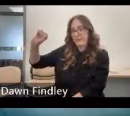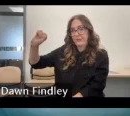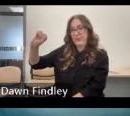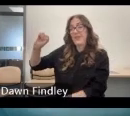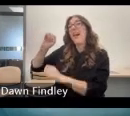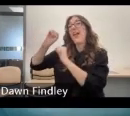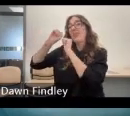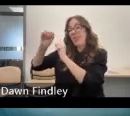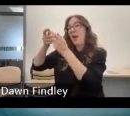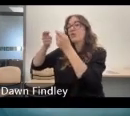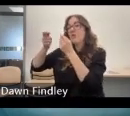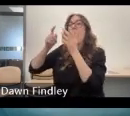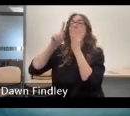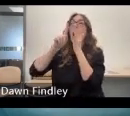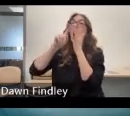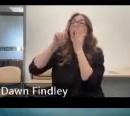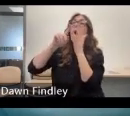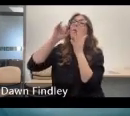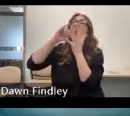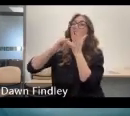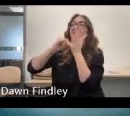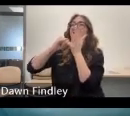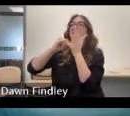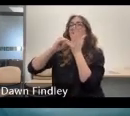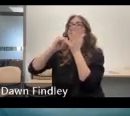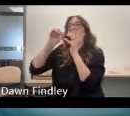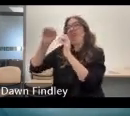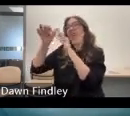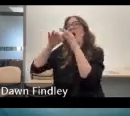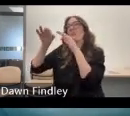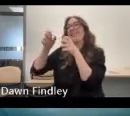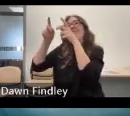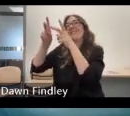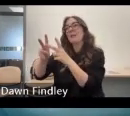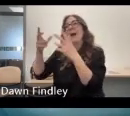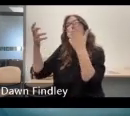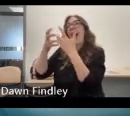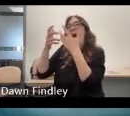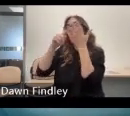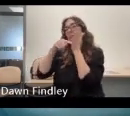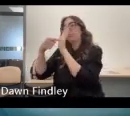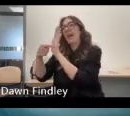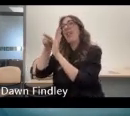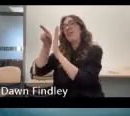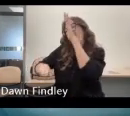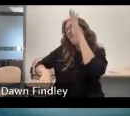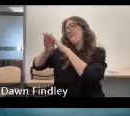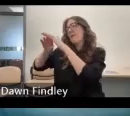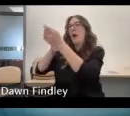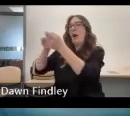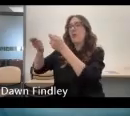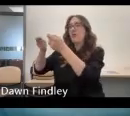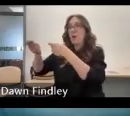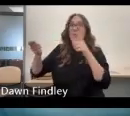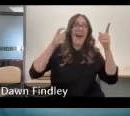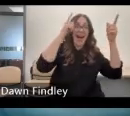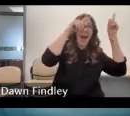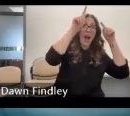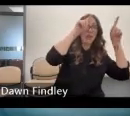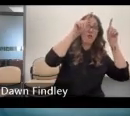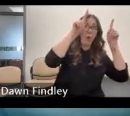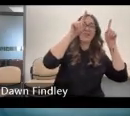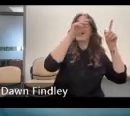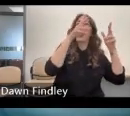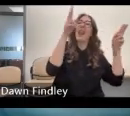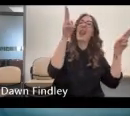iOS appears or how an Apple device appears to you. They keep a lot more control of the system than Android does,